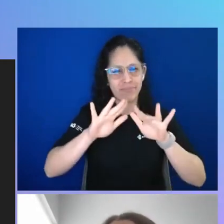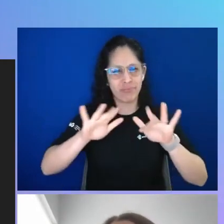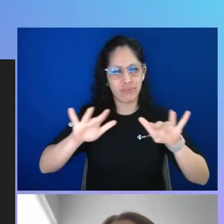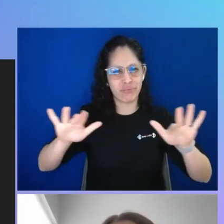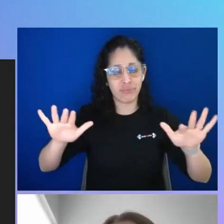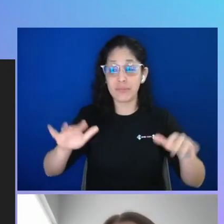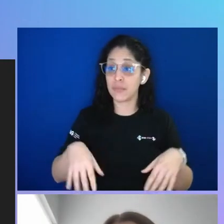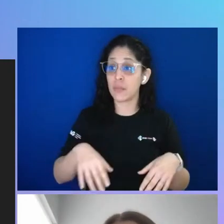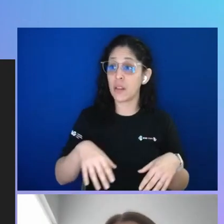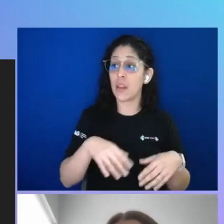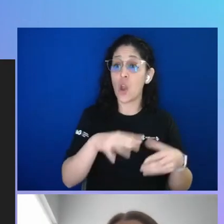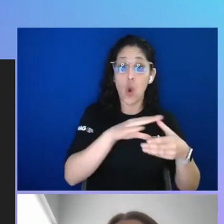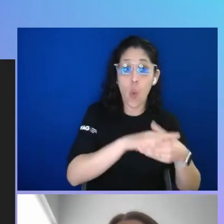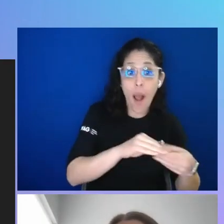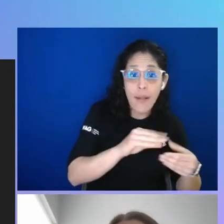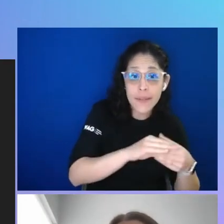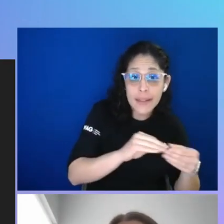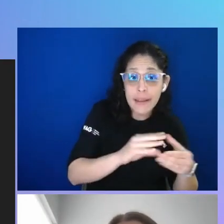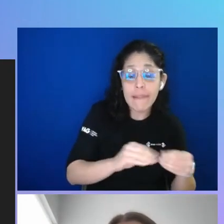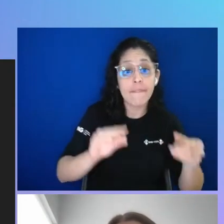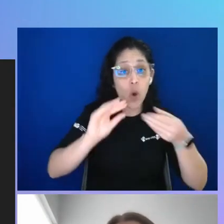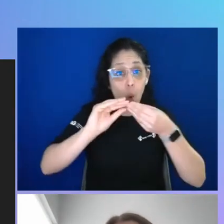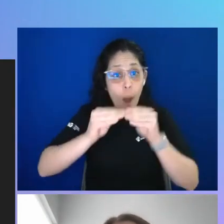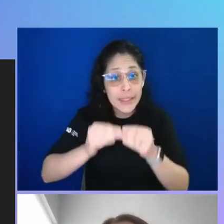quantitative, and observational data.